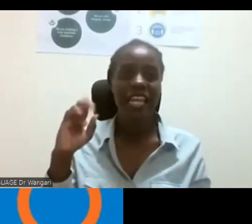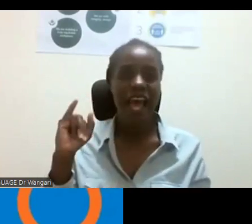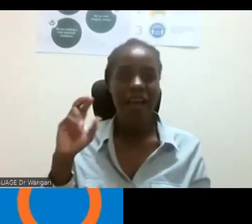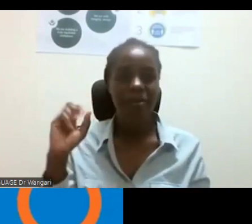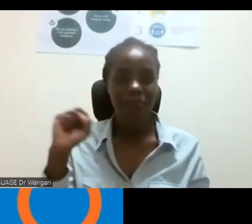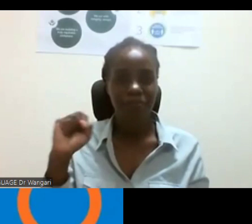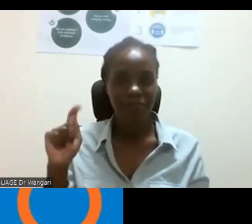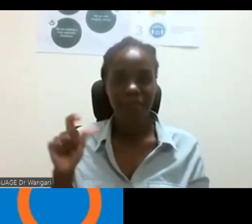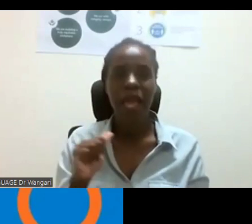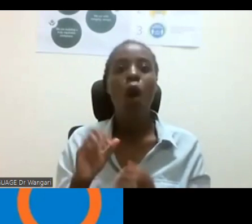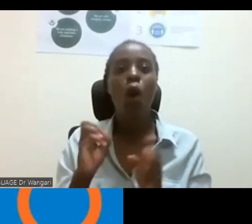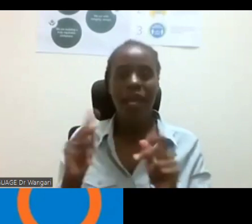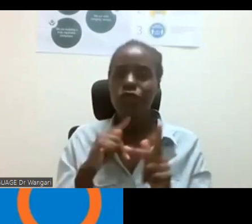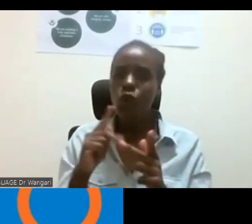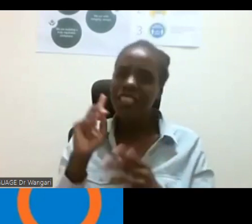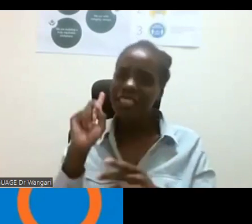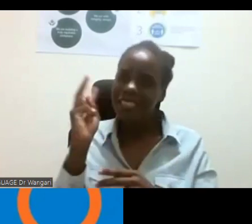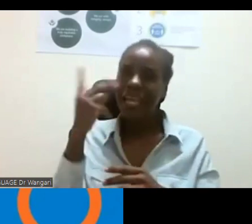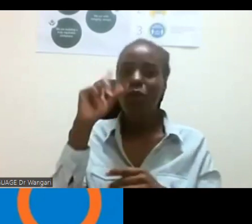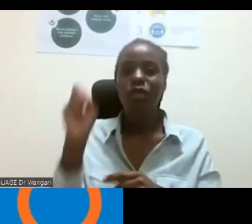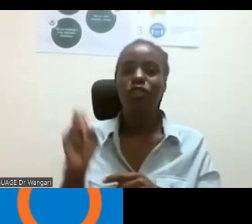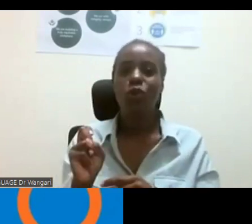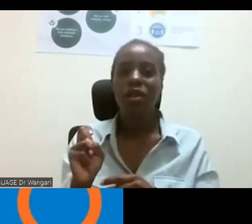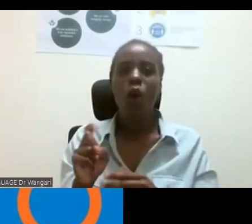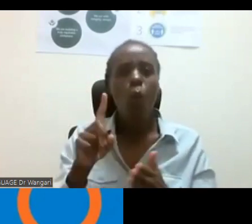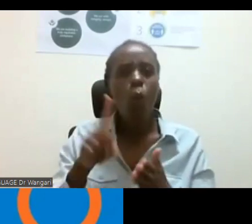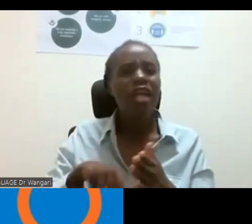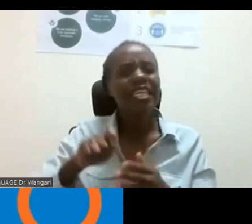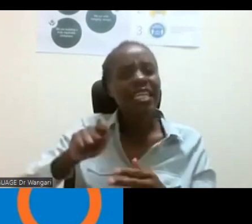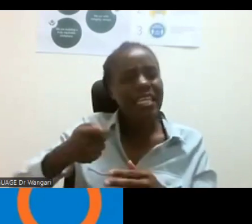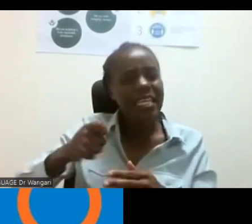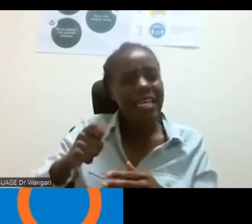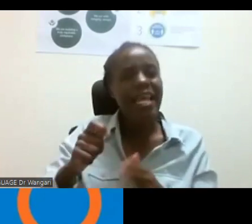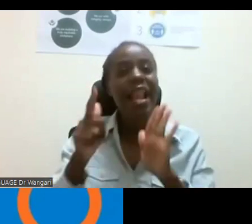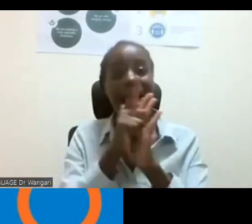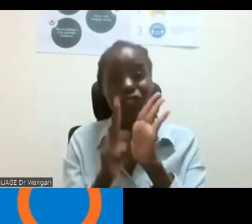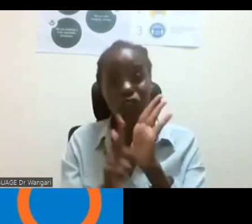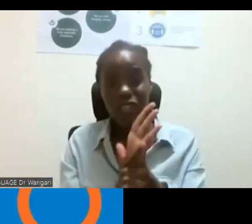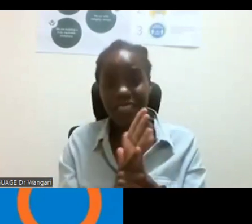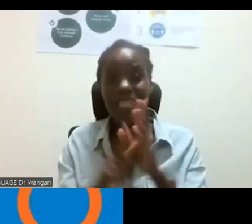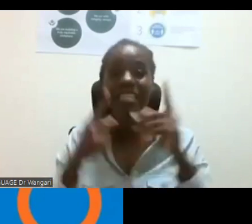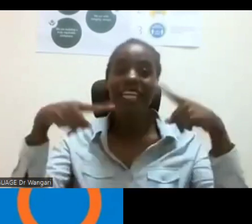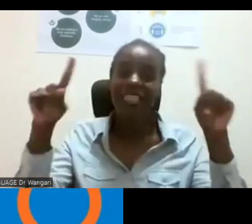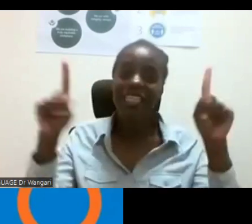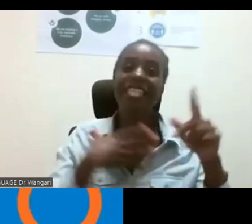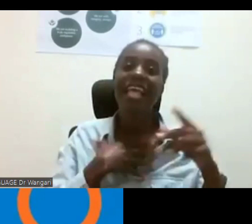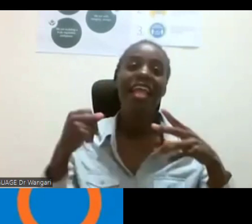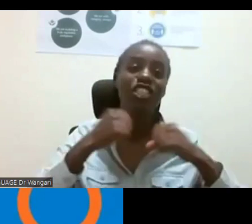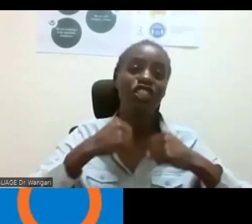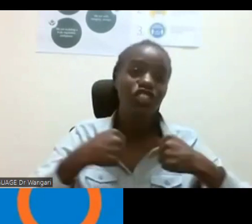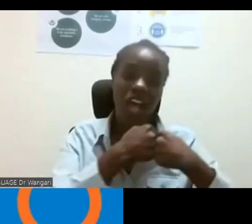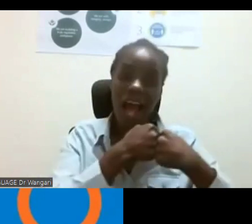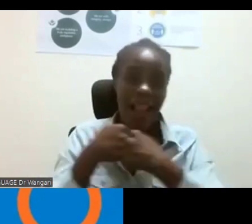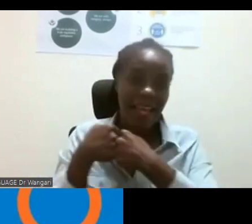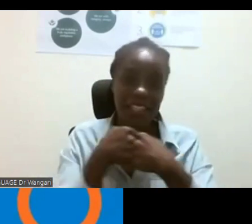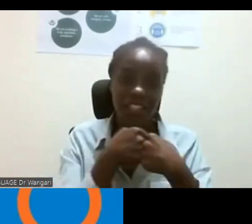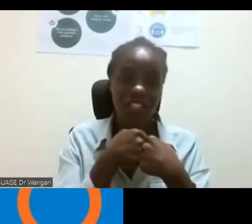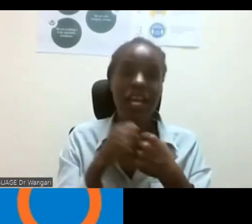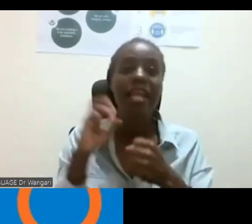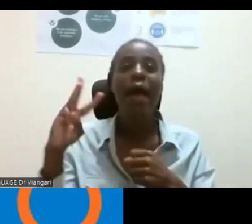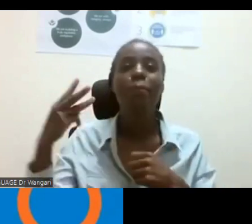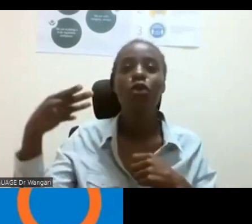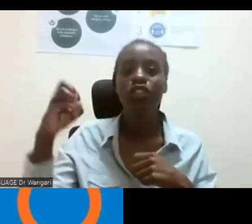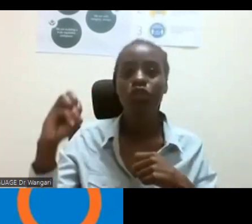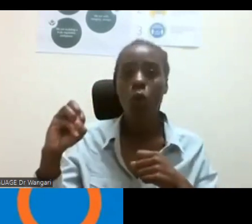on what you've just shared, is what are some of the key lessons, successes, and challenges that WHO has experienced